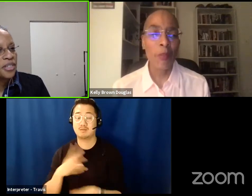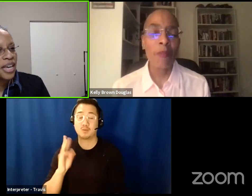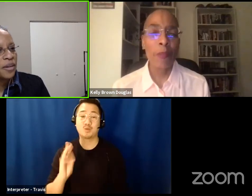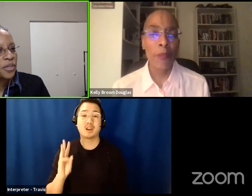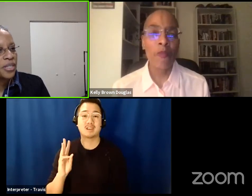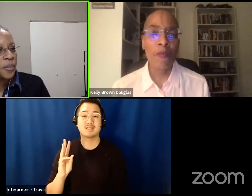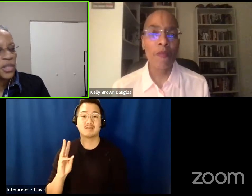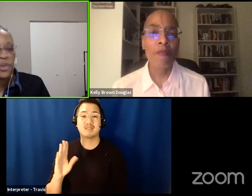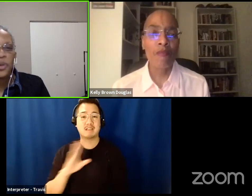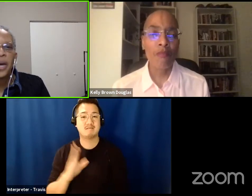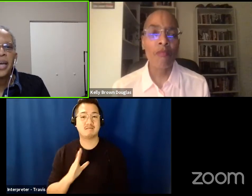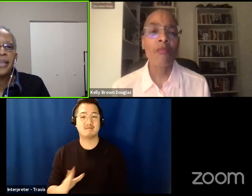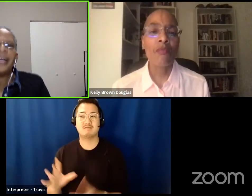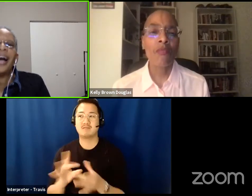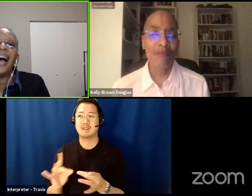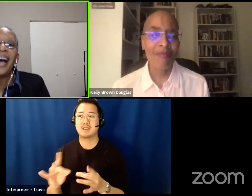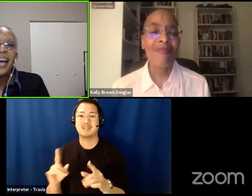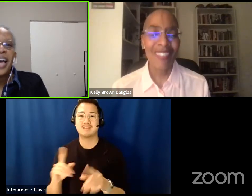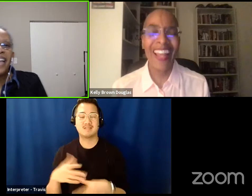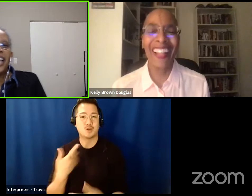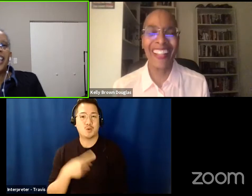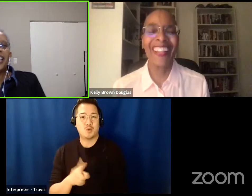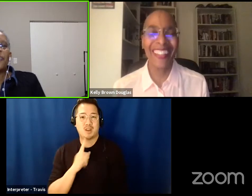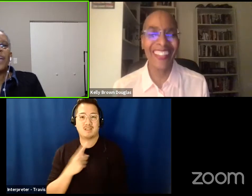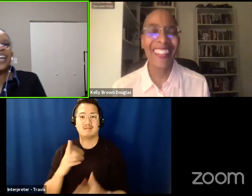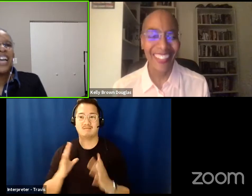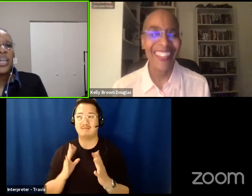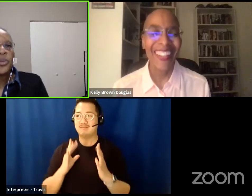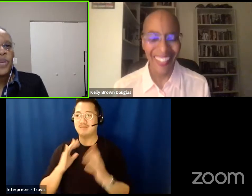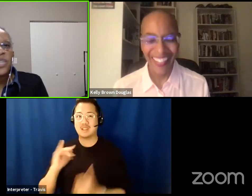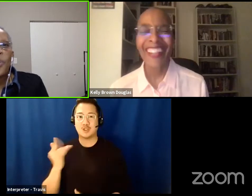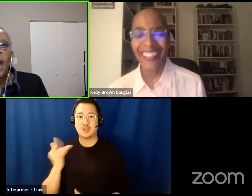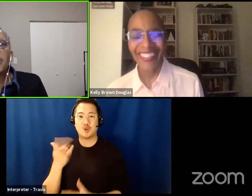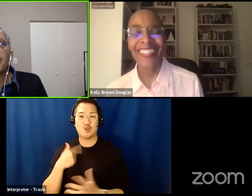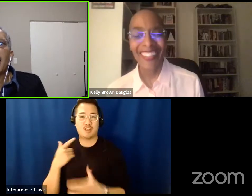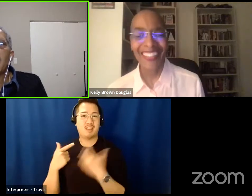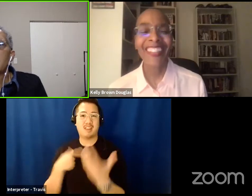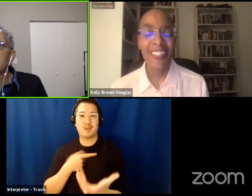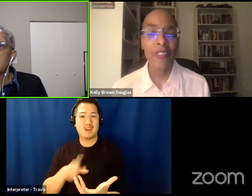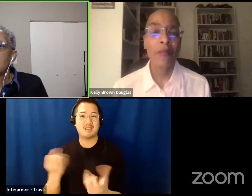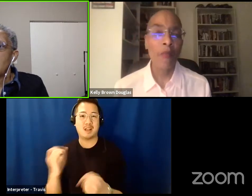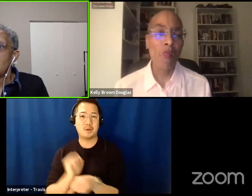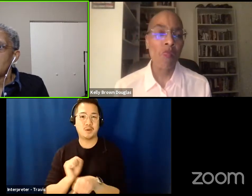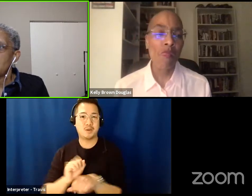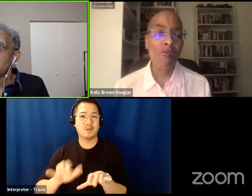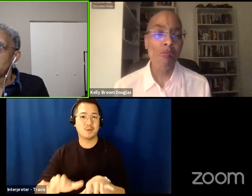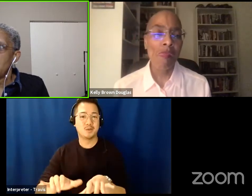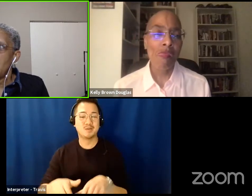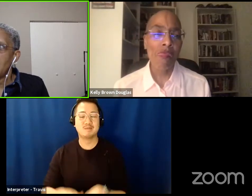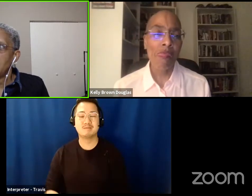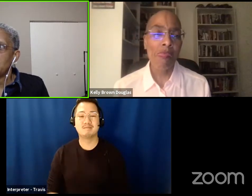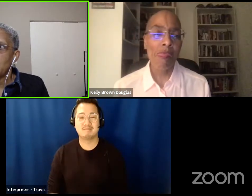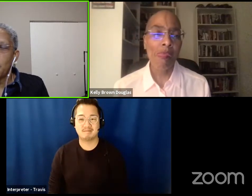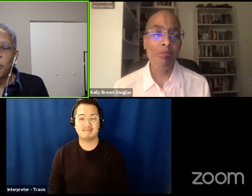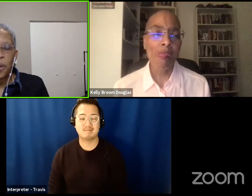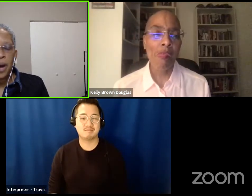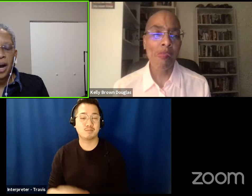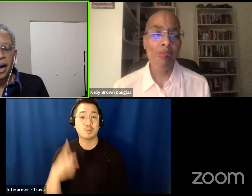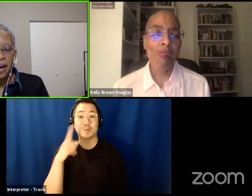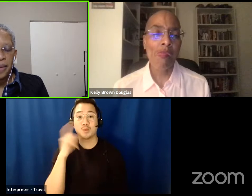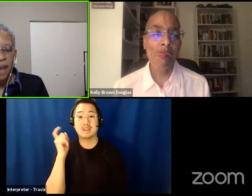I've never said it with so much joy. And I think the reason why is because I